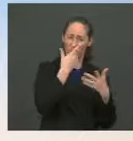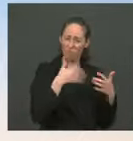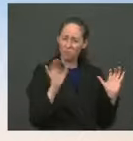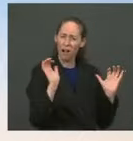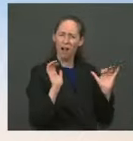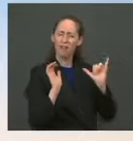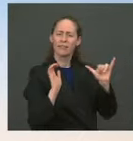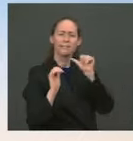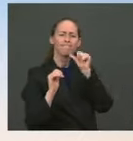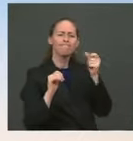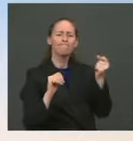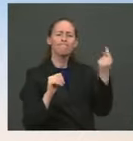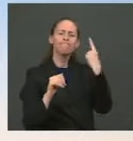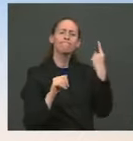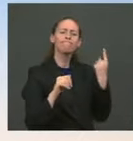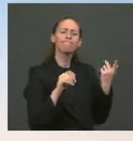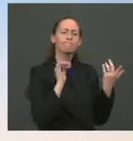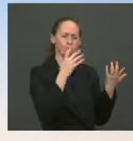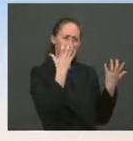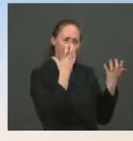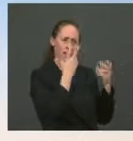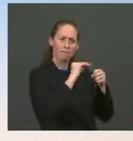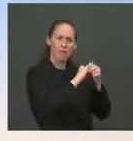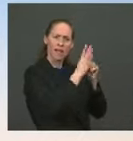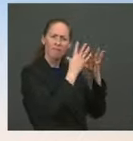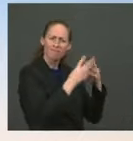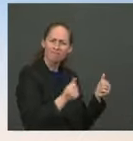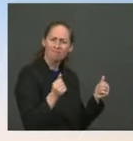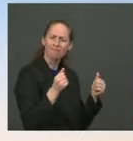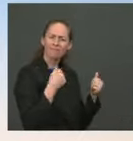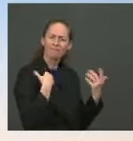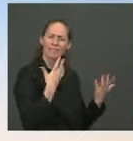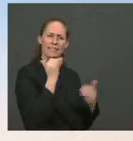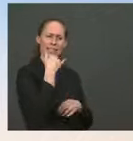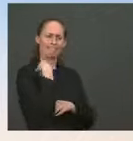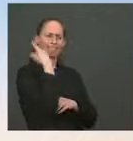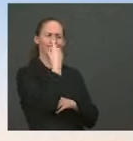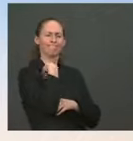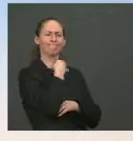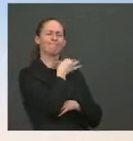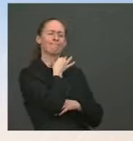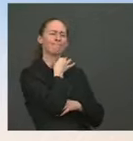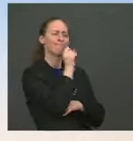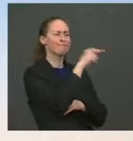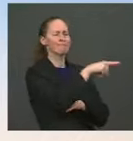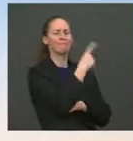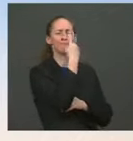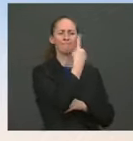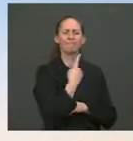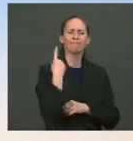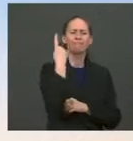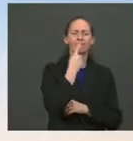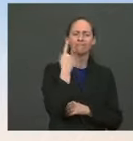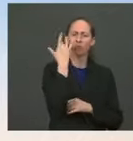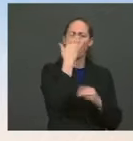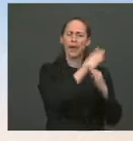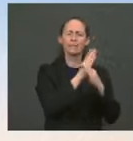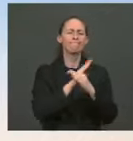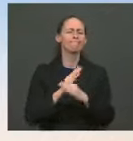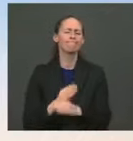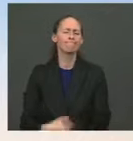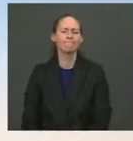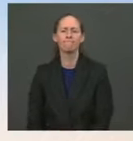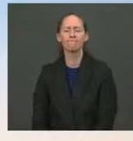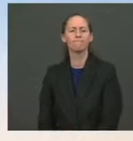getting out of this pandemic? And so that's the question for them. Go ahead. So after Congress has passed